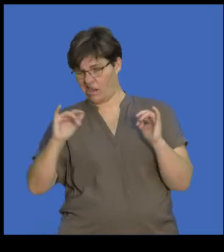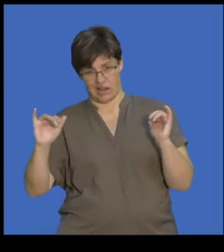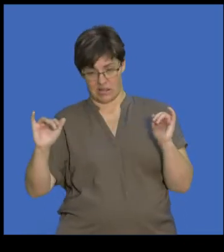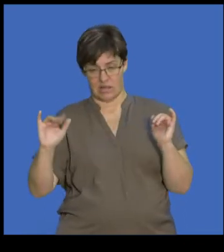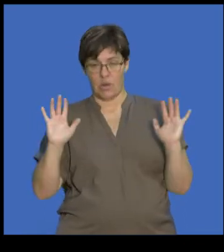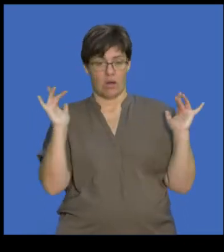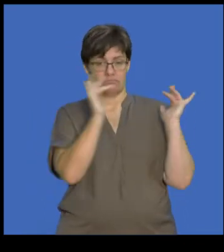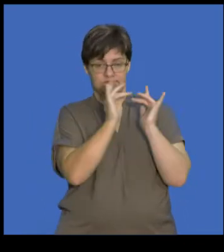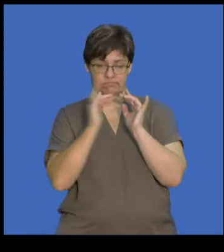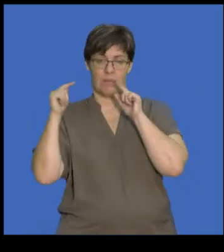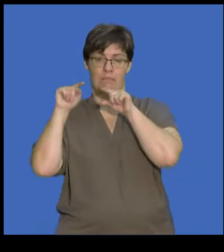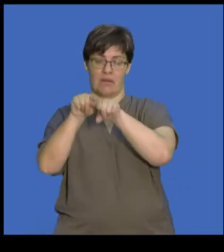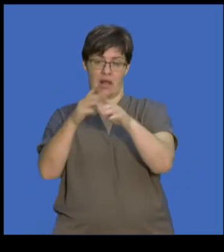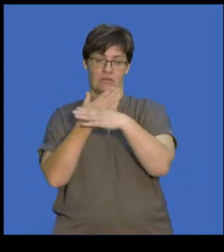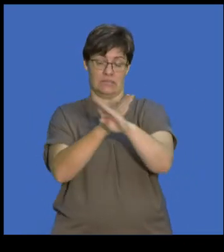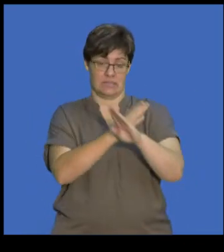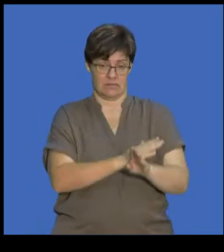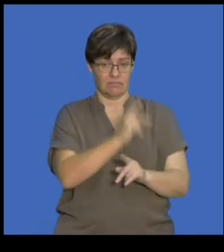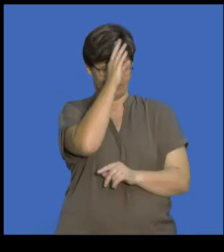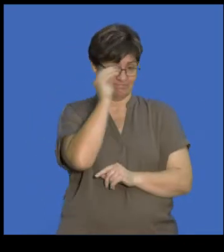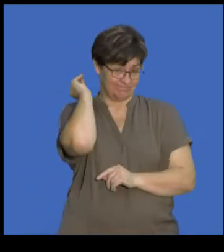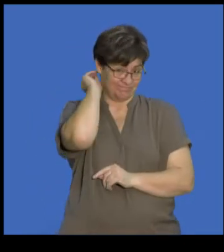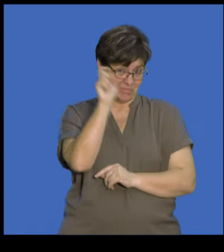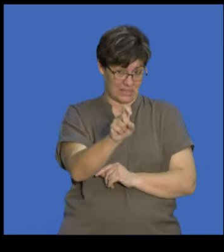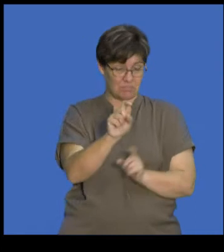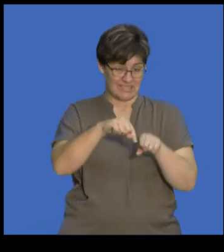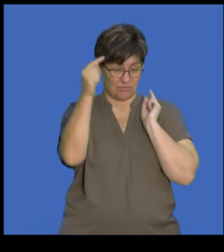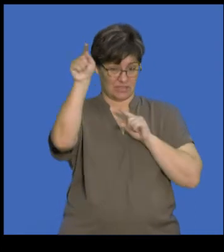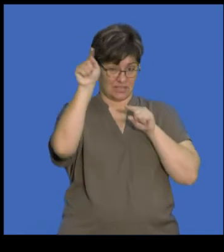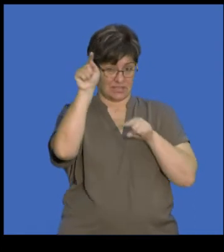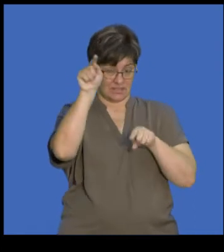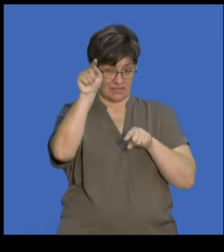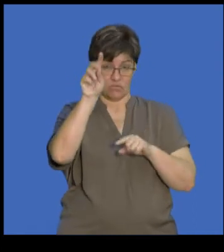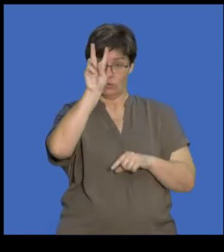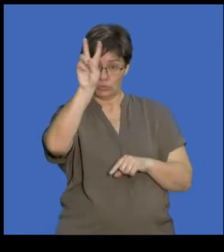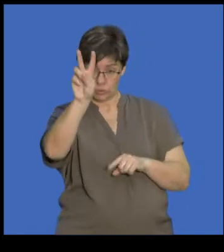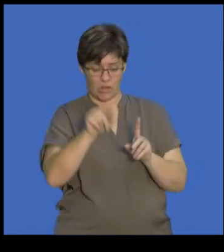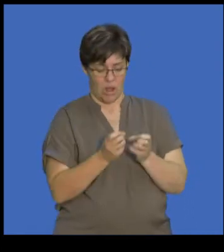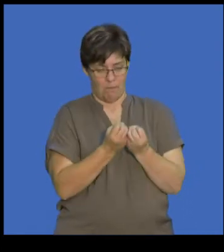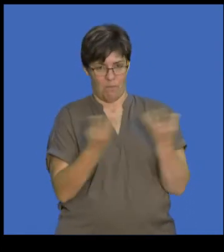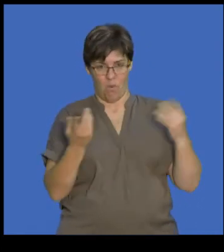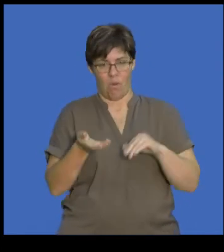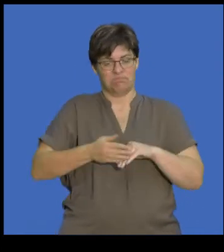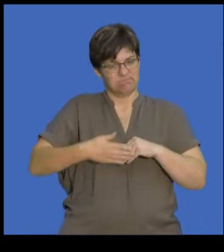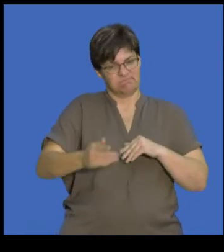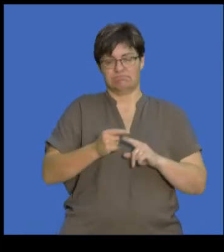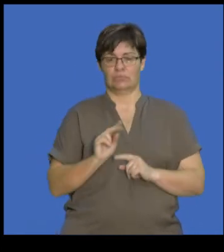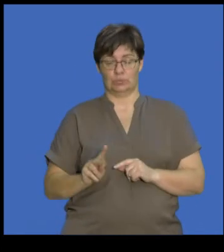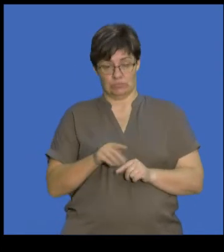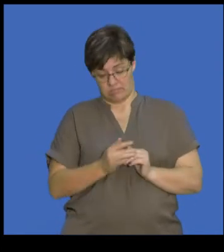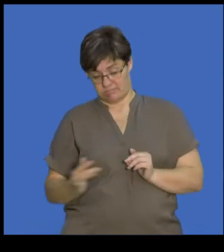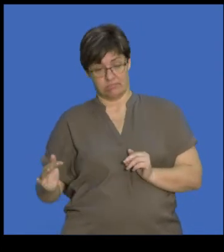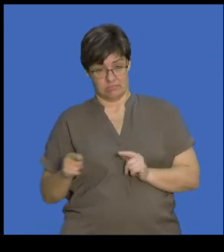in parallel. Be mindful of that. So this is the gist or the main idea in as far as the parallel circuit